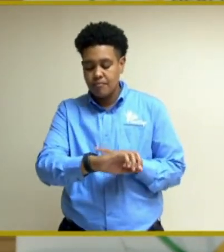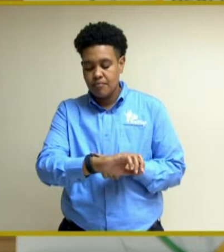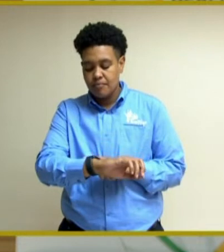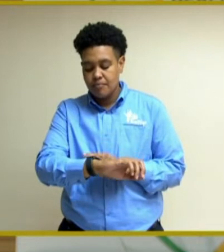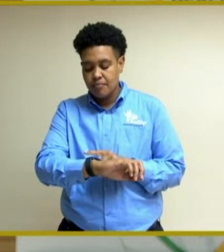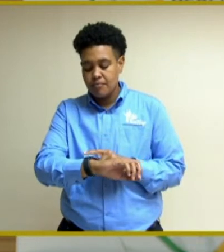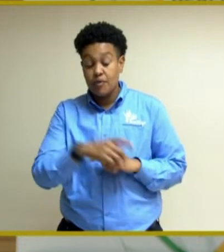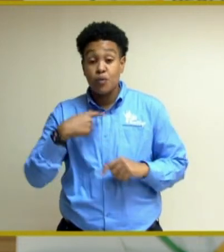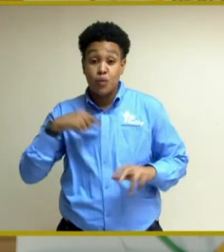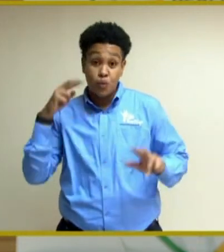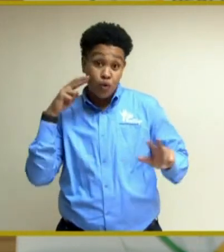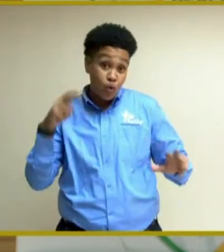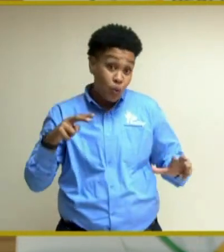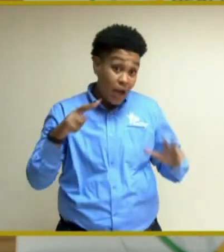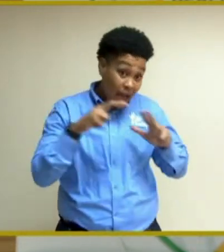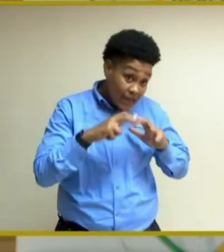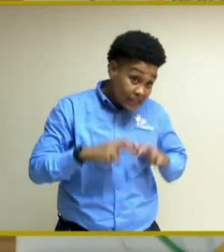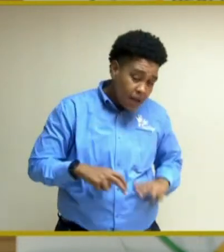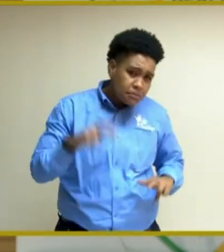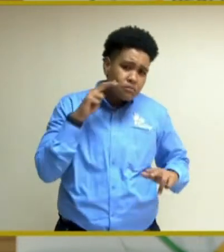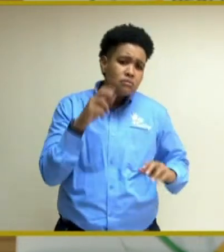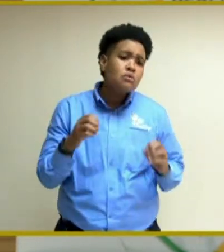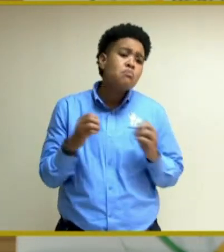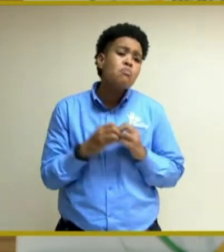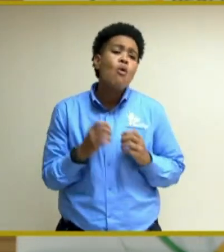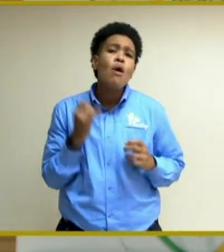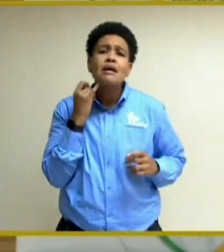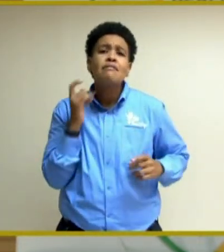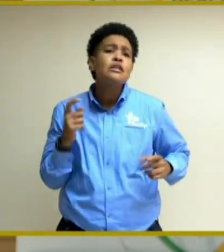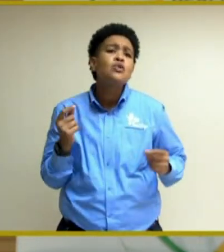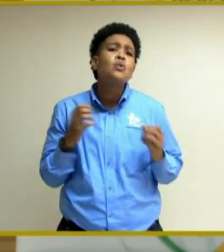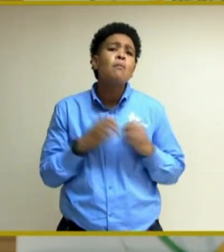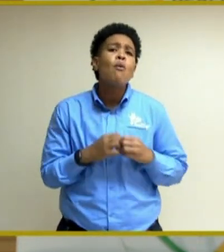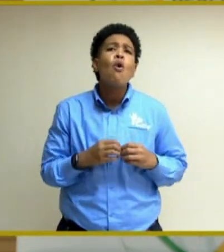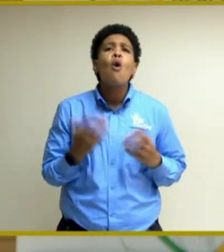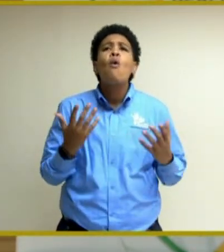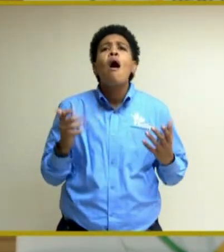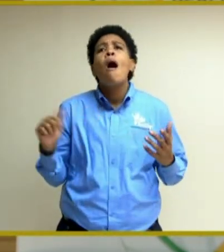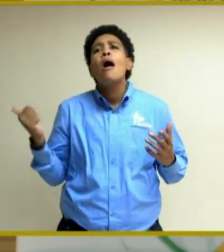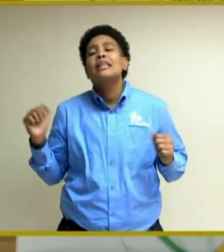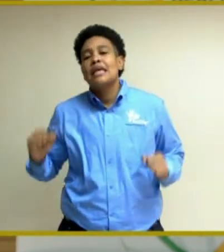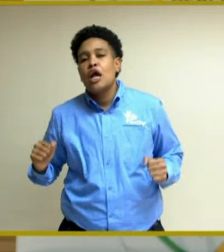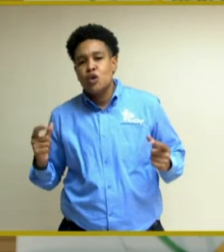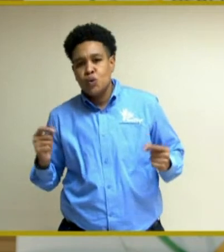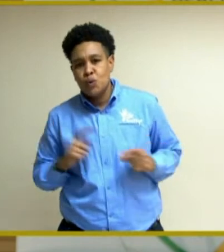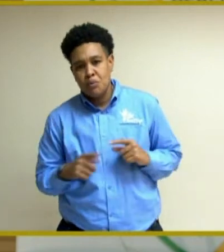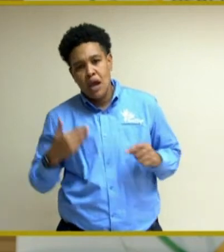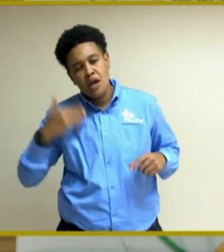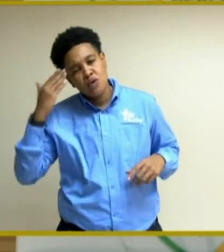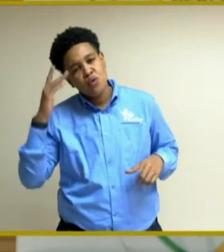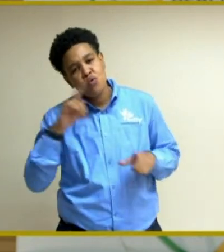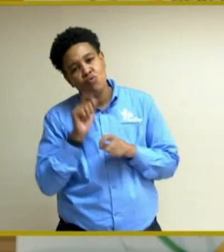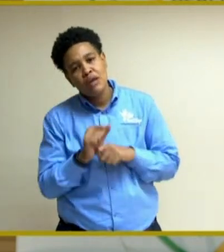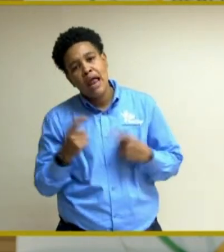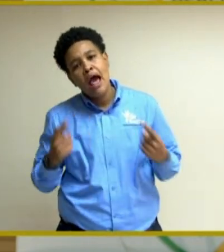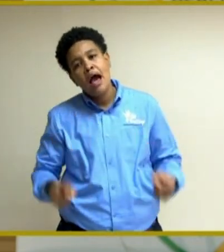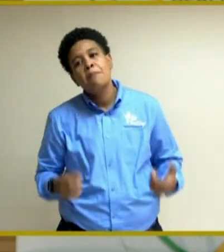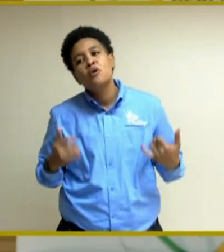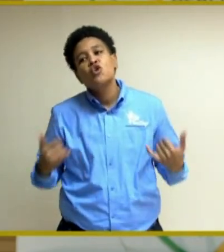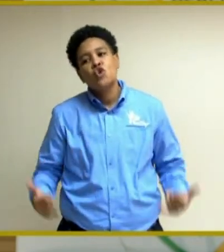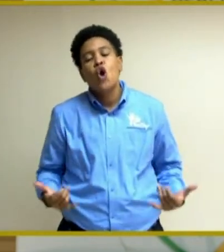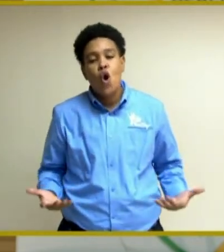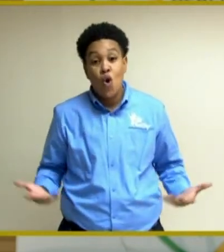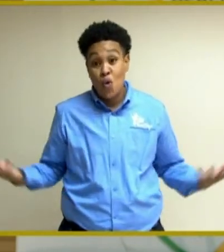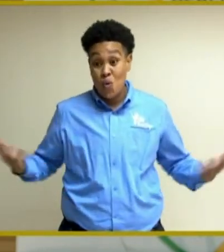and see if more needs to be done and what else can be done. But I do know that it is happening now. What